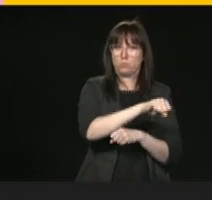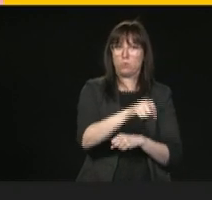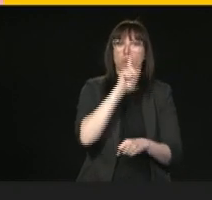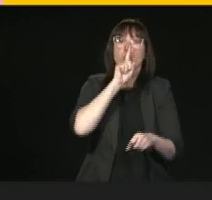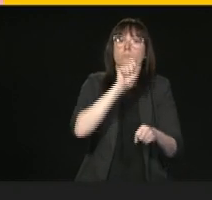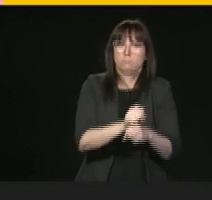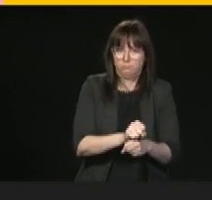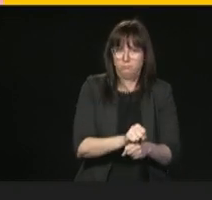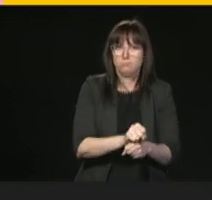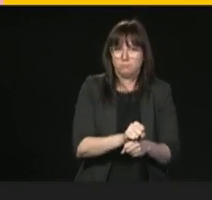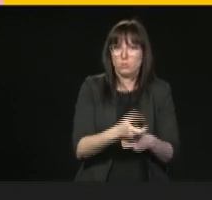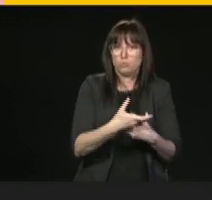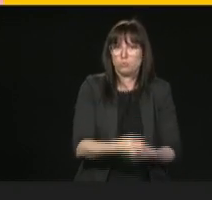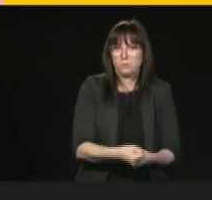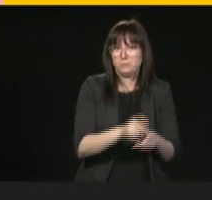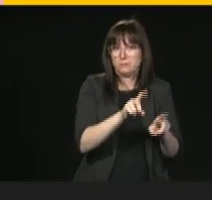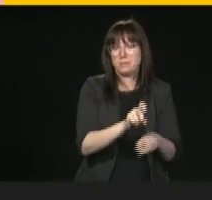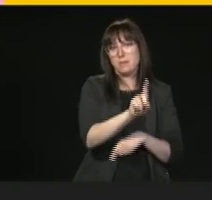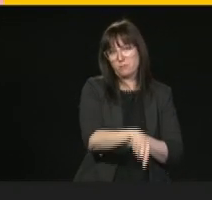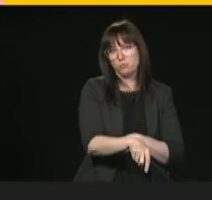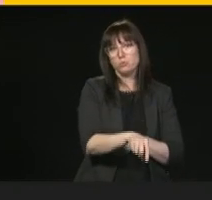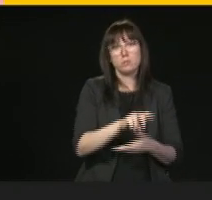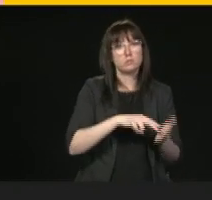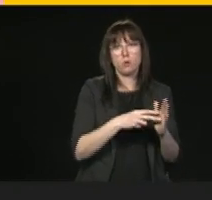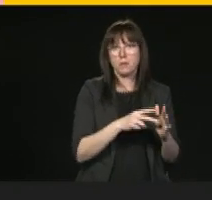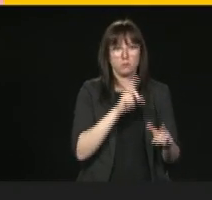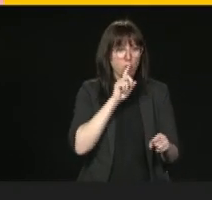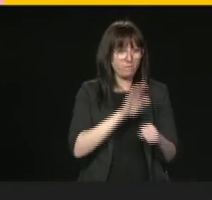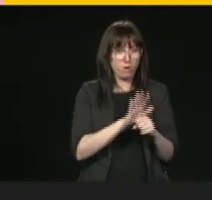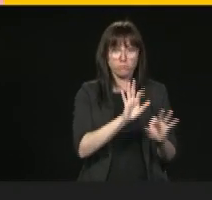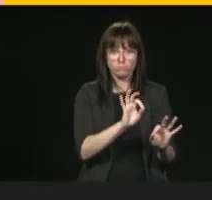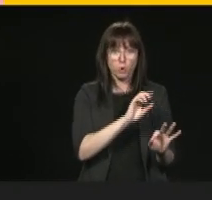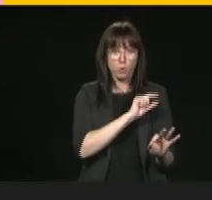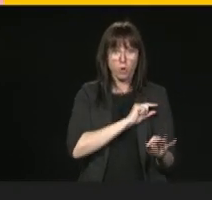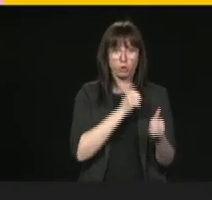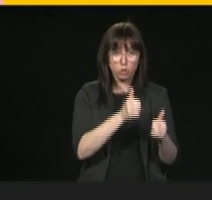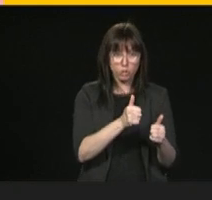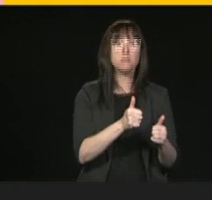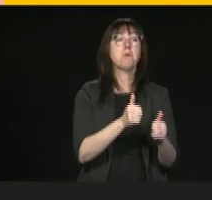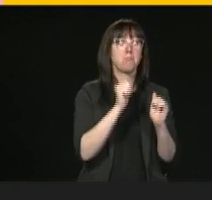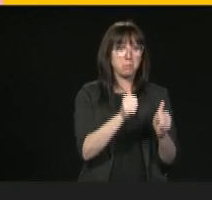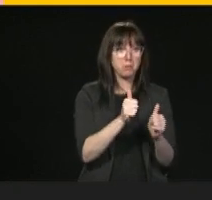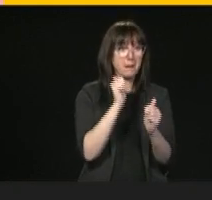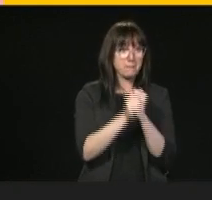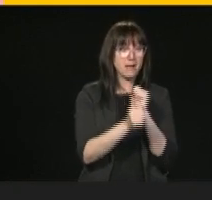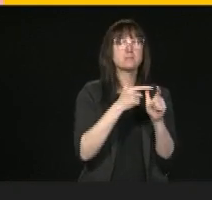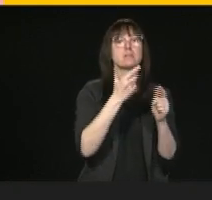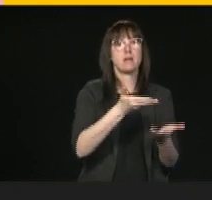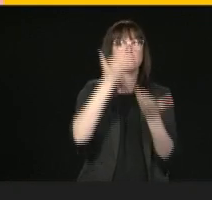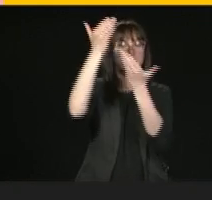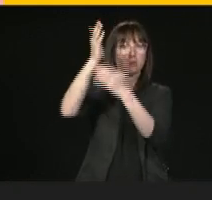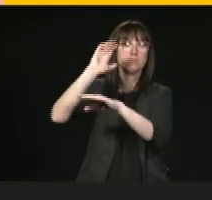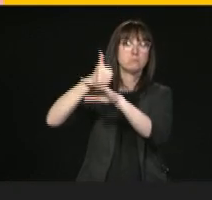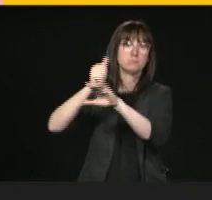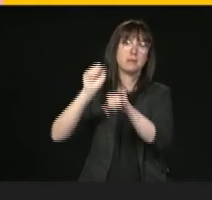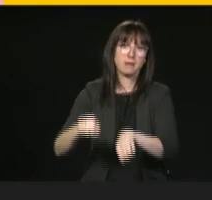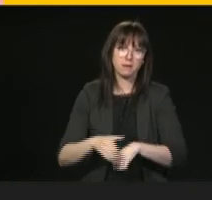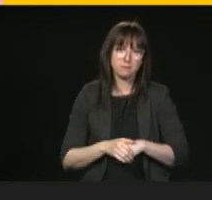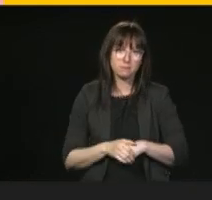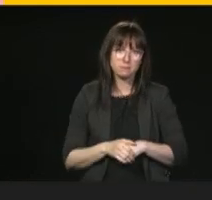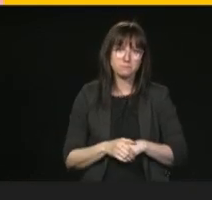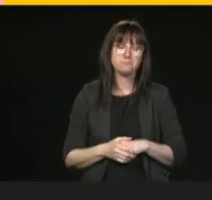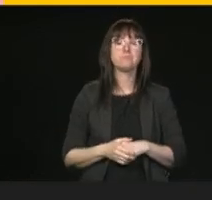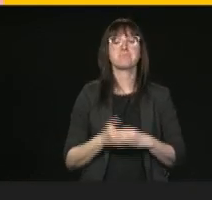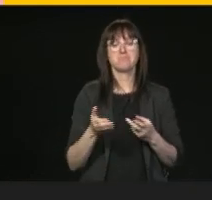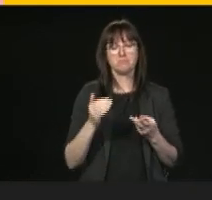those tests validated before we're able to roll those out across the country. And then finally, as I mentioned before, there's also serological testing, which